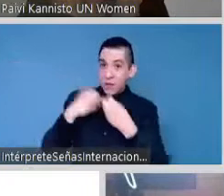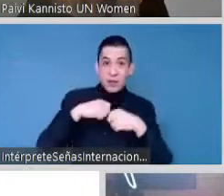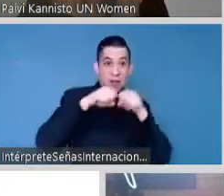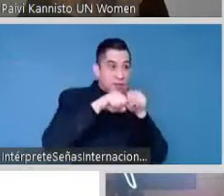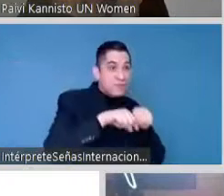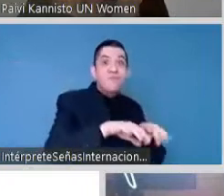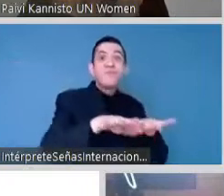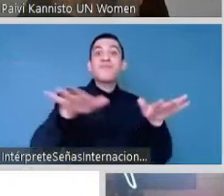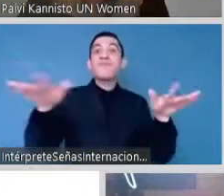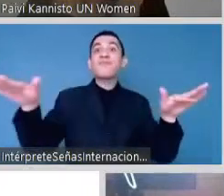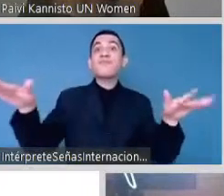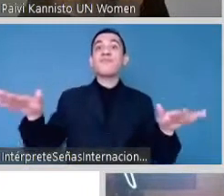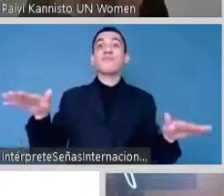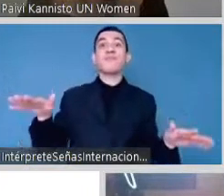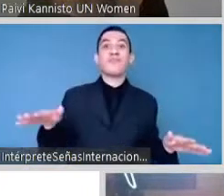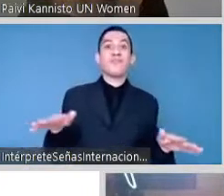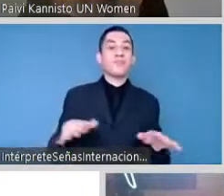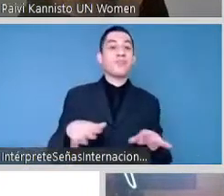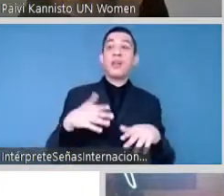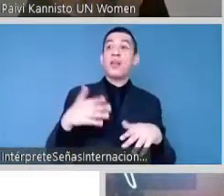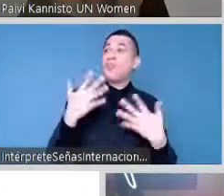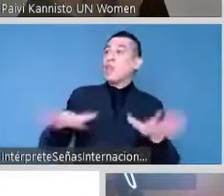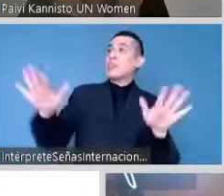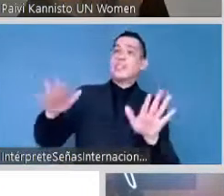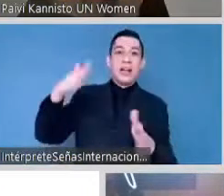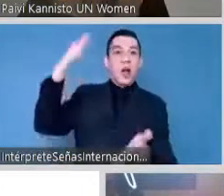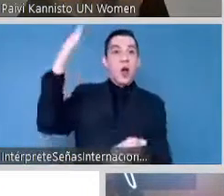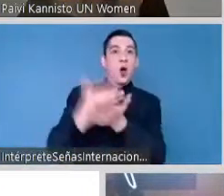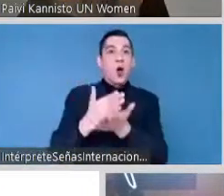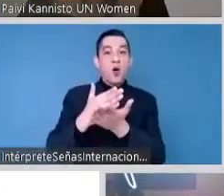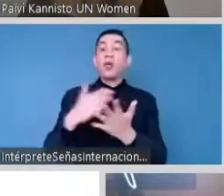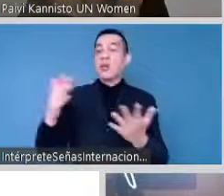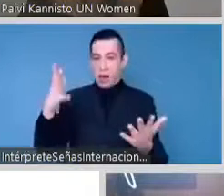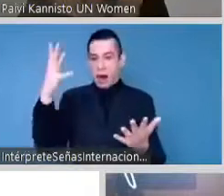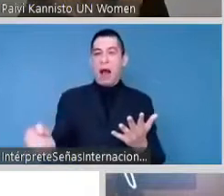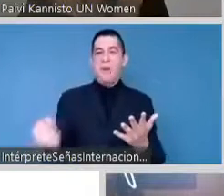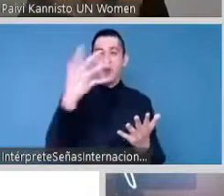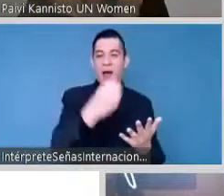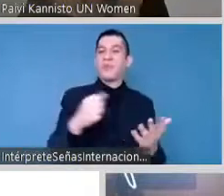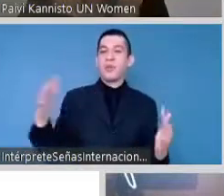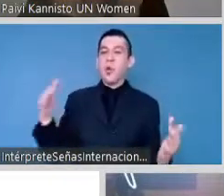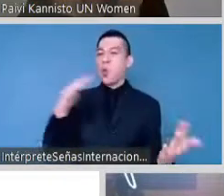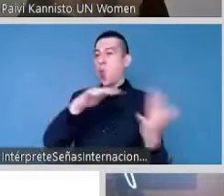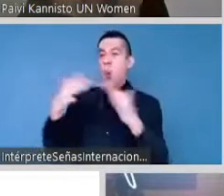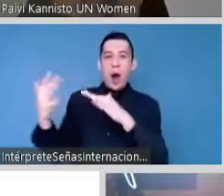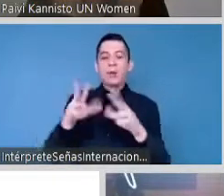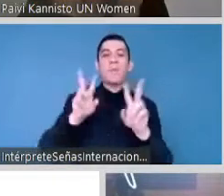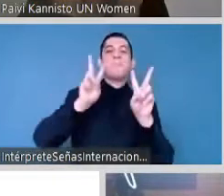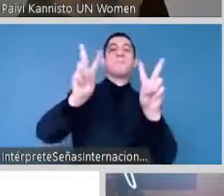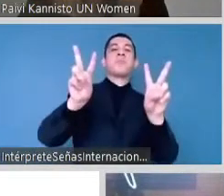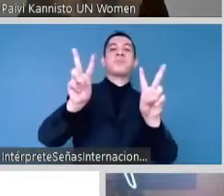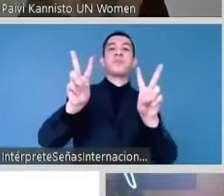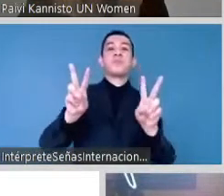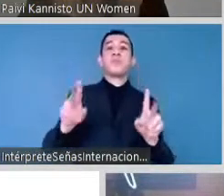groups and you don't deal with the issues that led to the war. So I think that is what we have